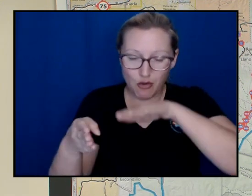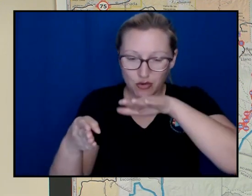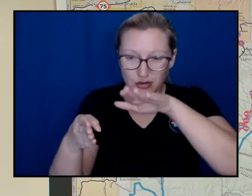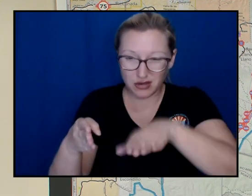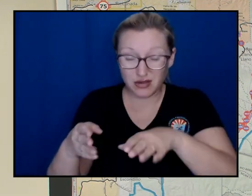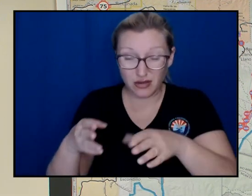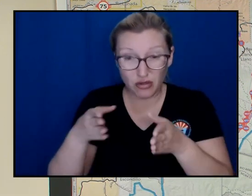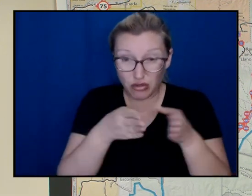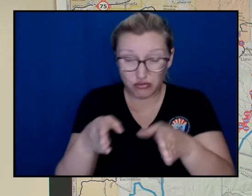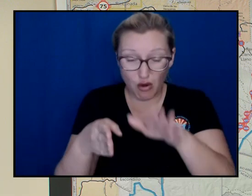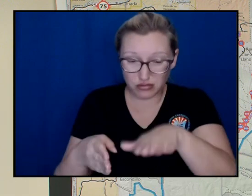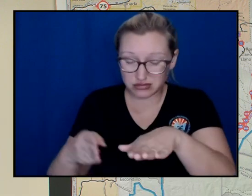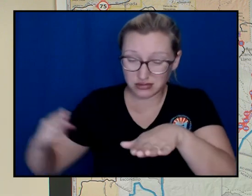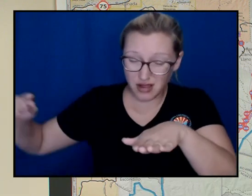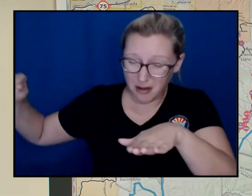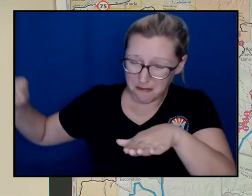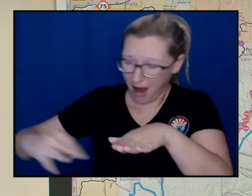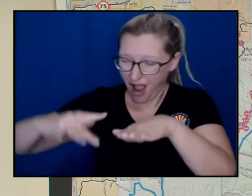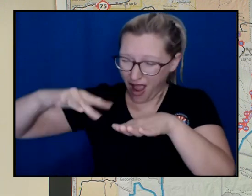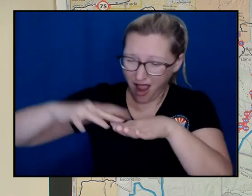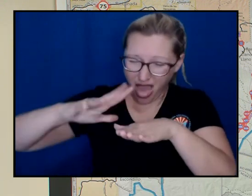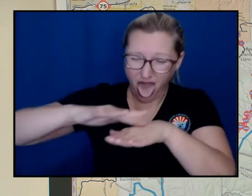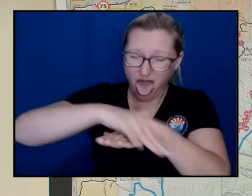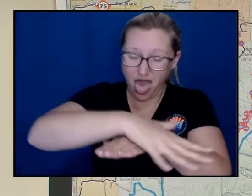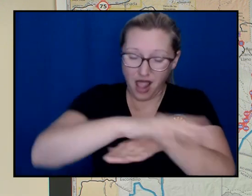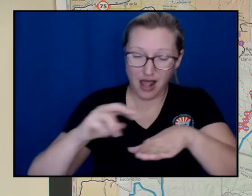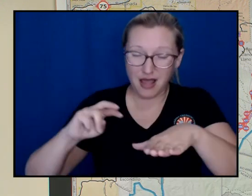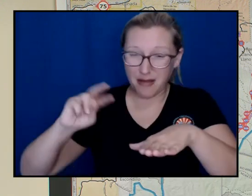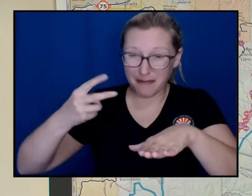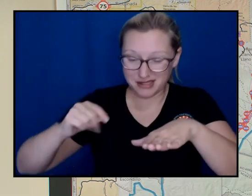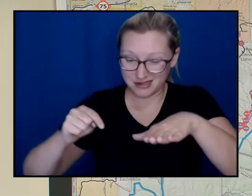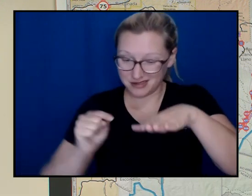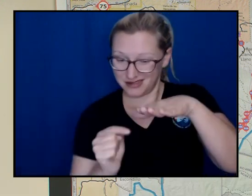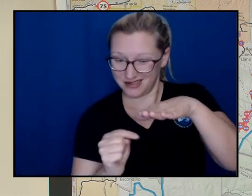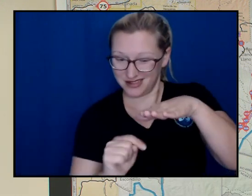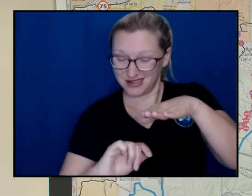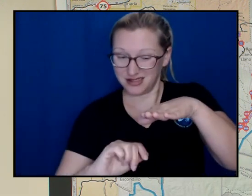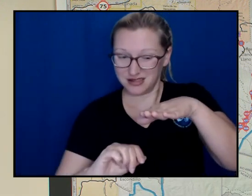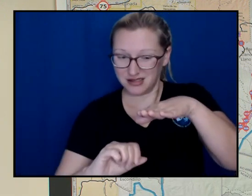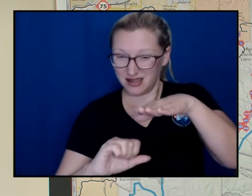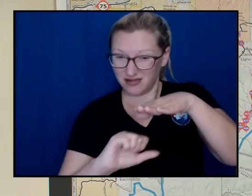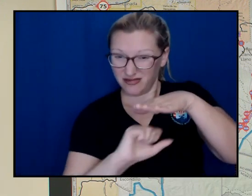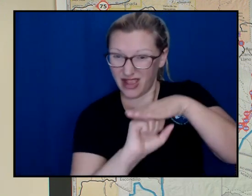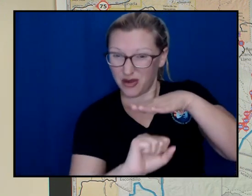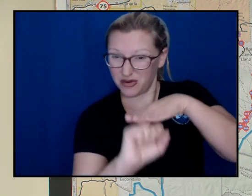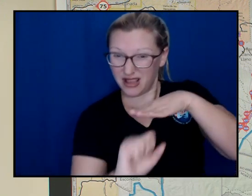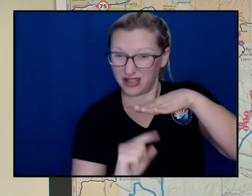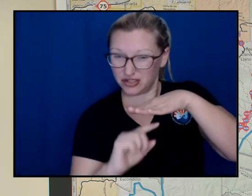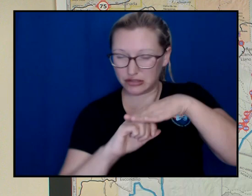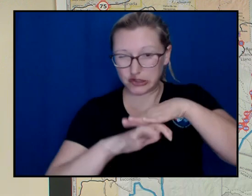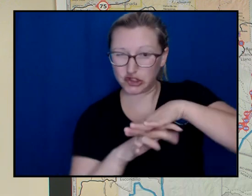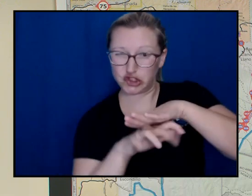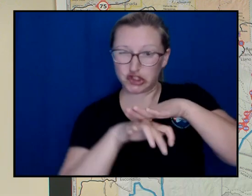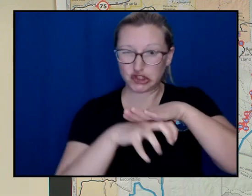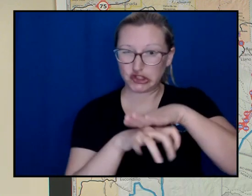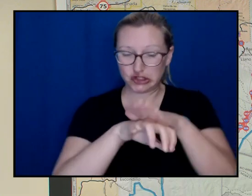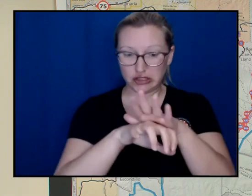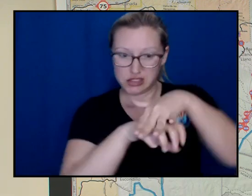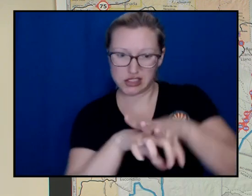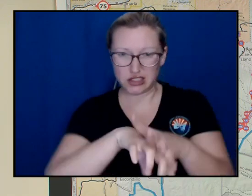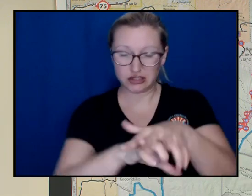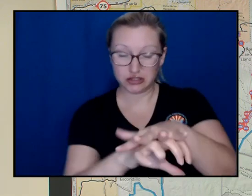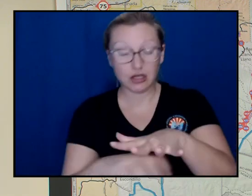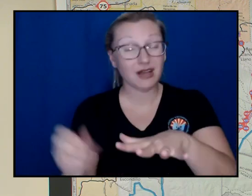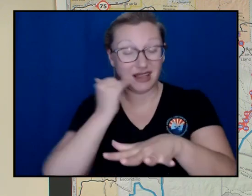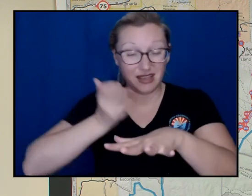not structurally as sound as it would have been before this happened. So any weight that's put across that road could cause it